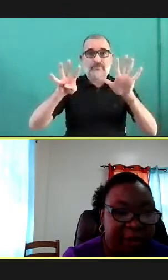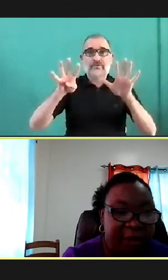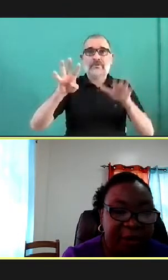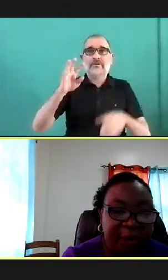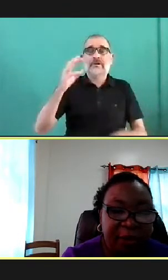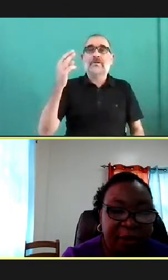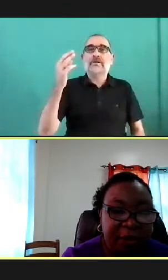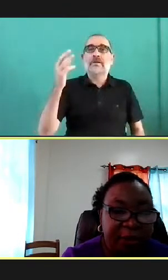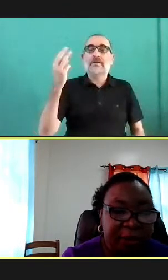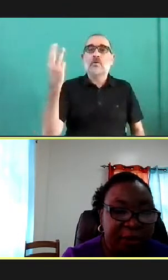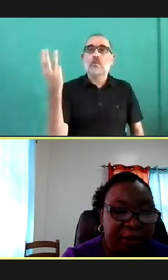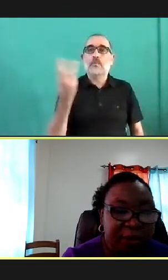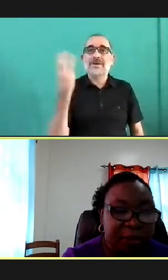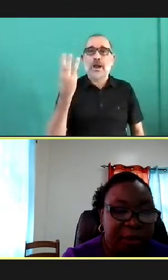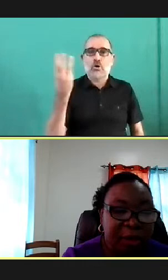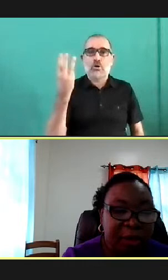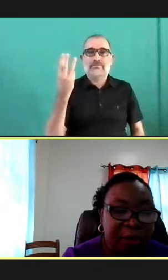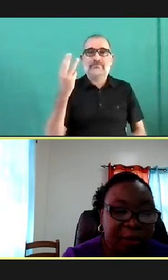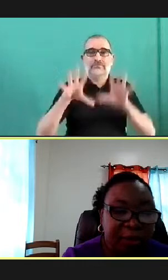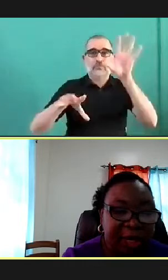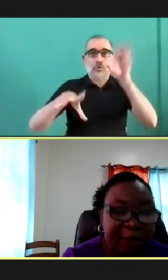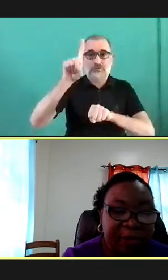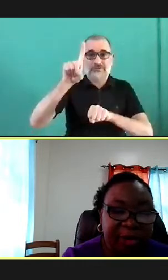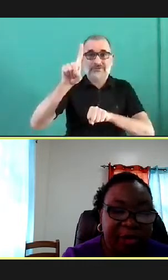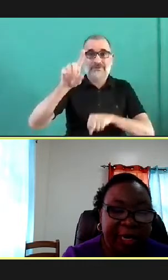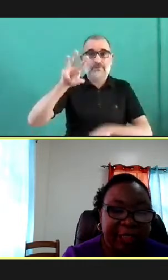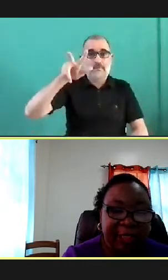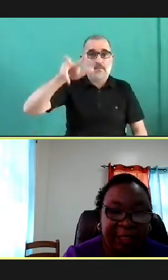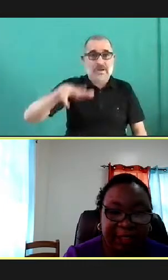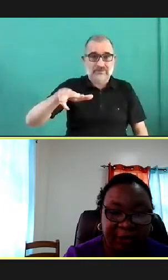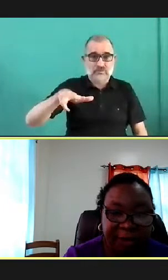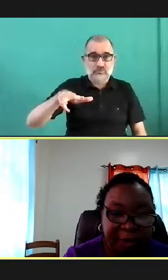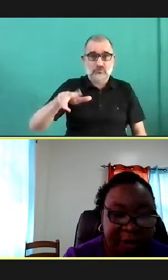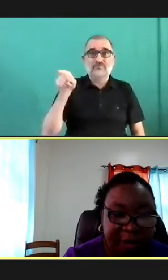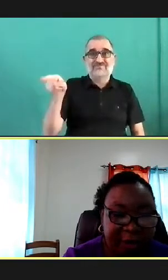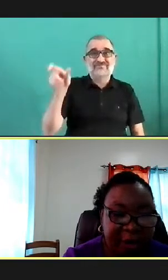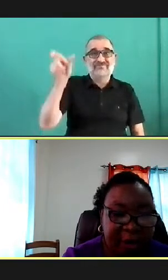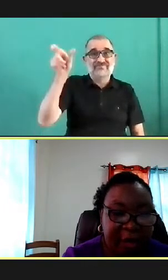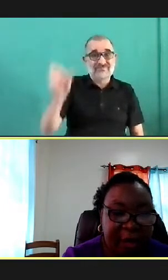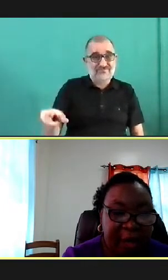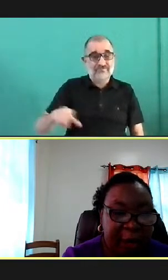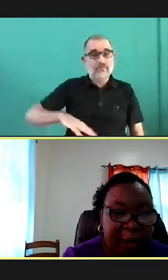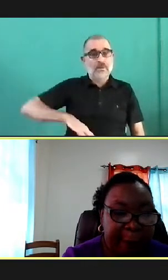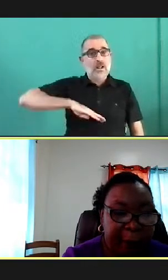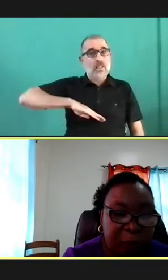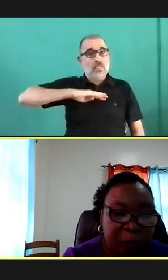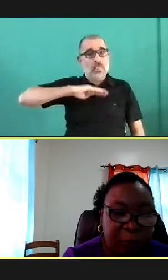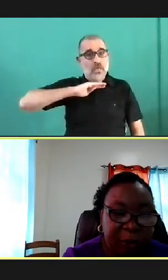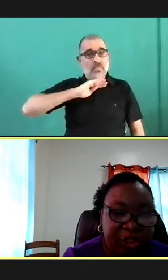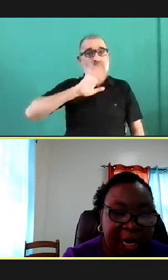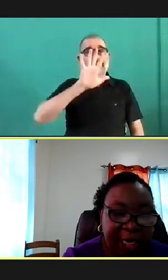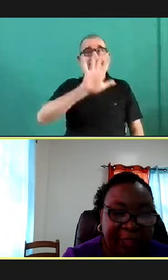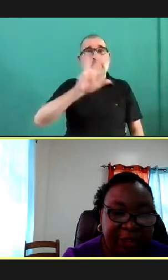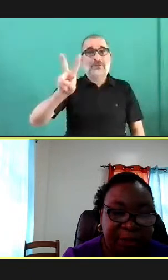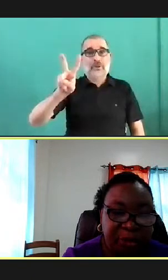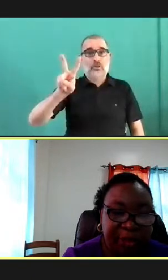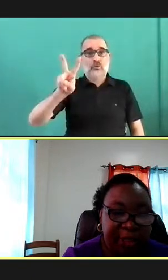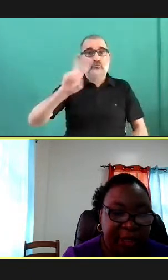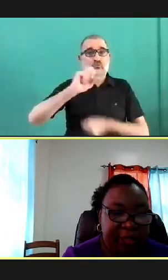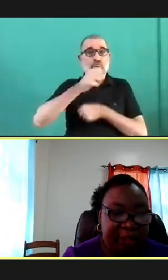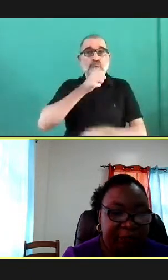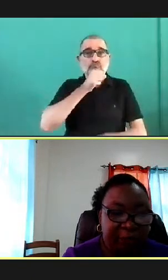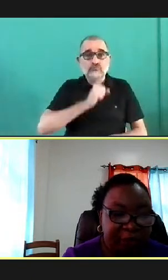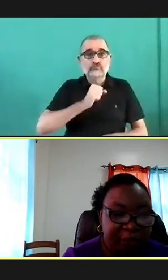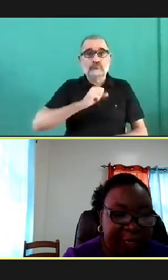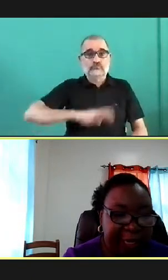female who came from the United States of America, which has